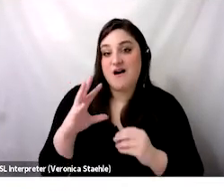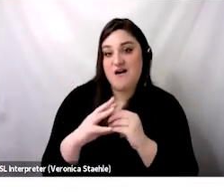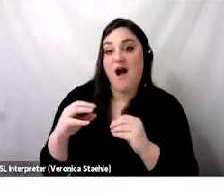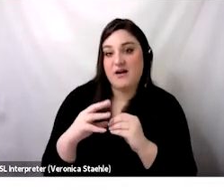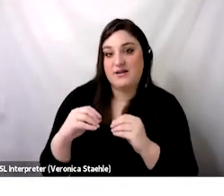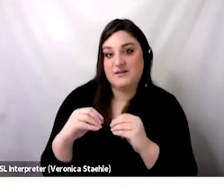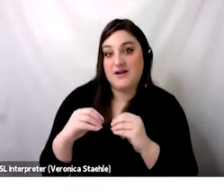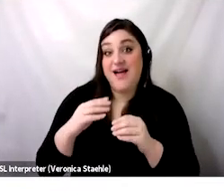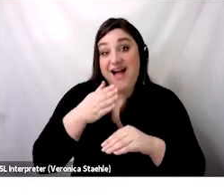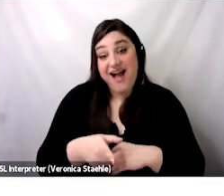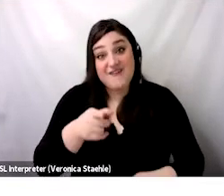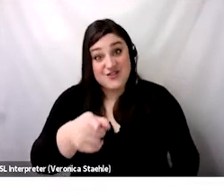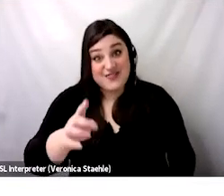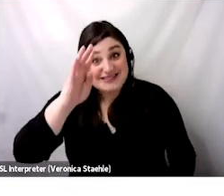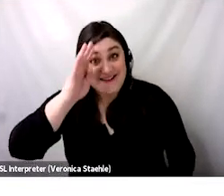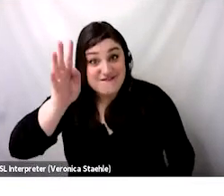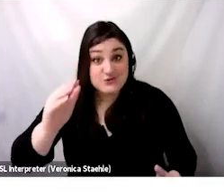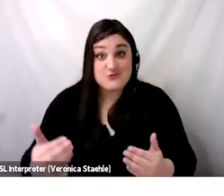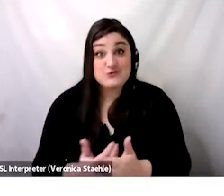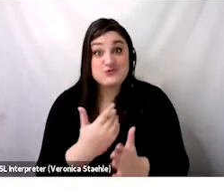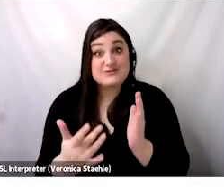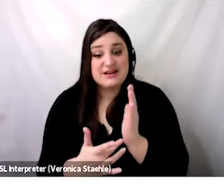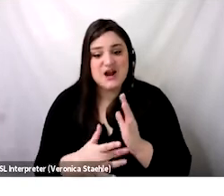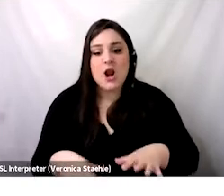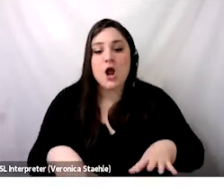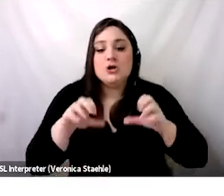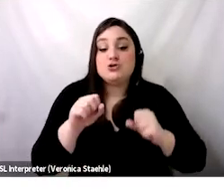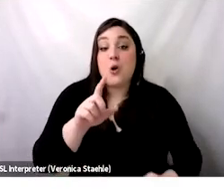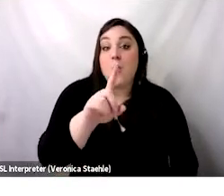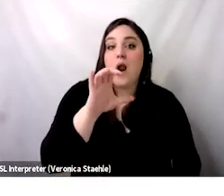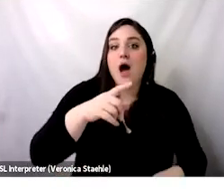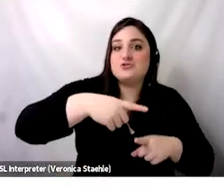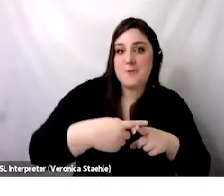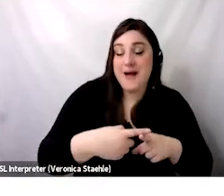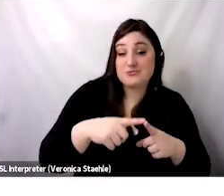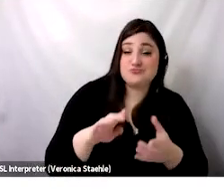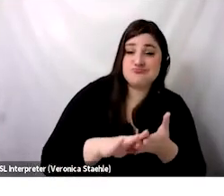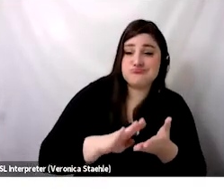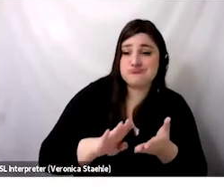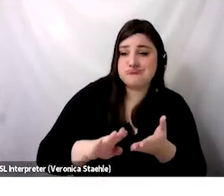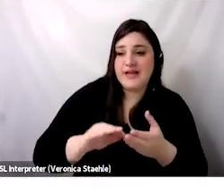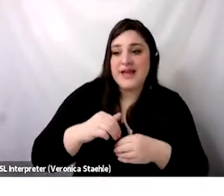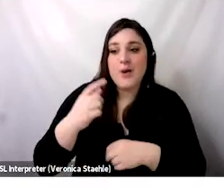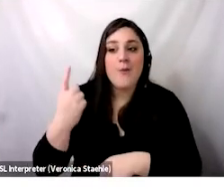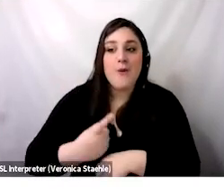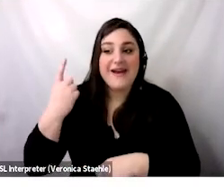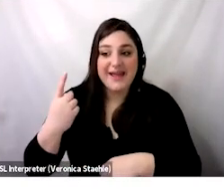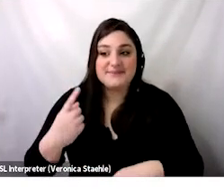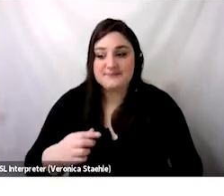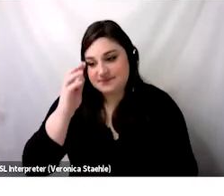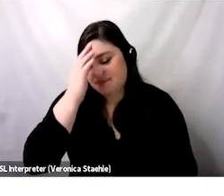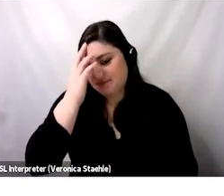100 pounds of cotton to be cleaned in 1 day, which meant the need for more